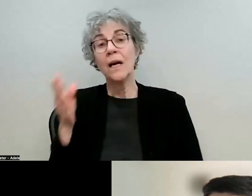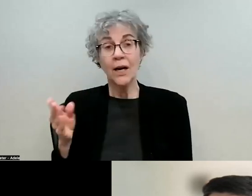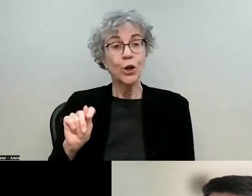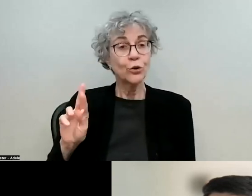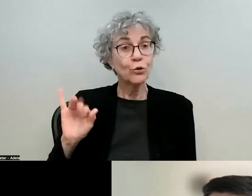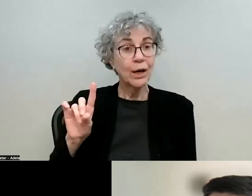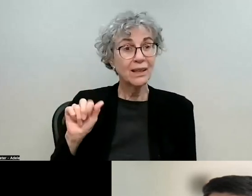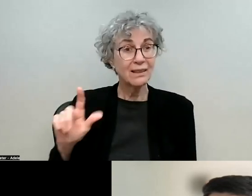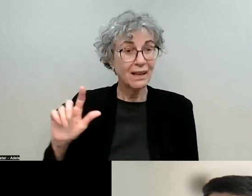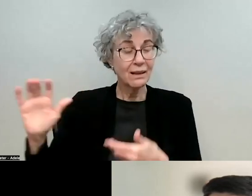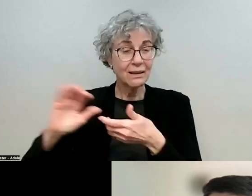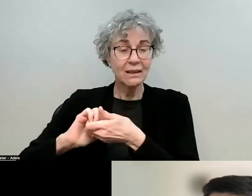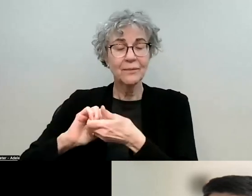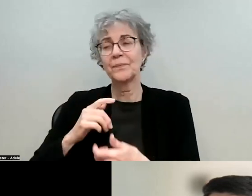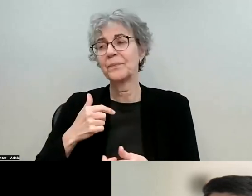partnership, we did